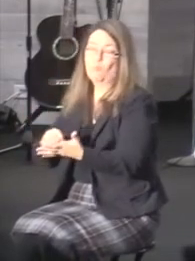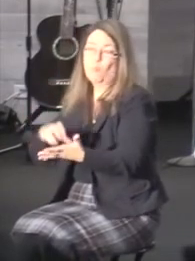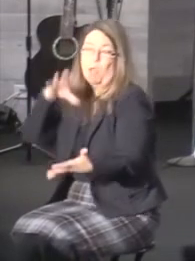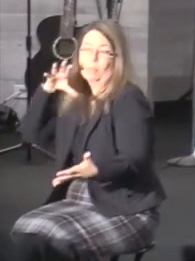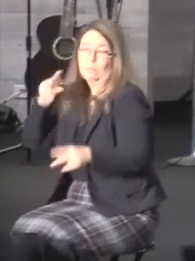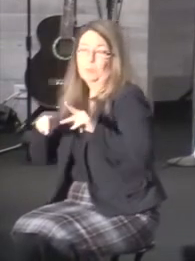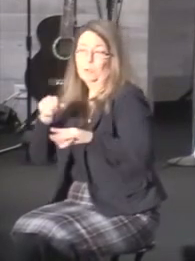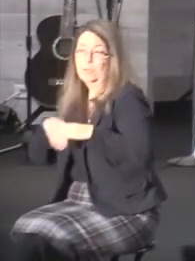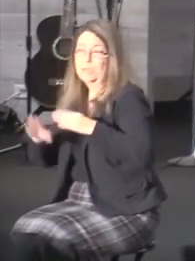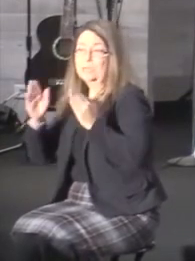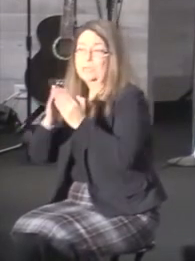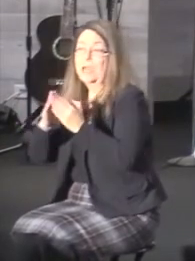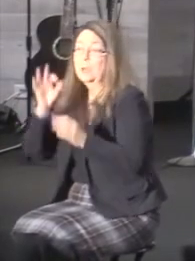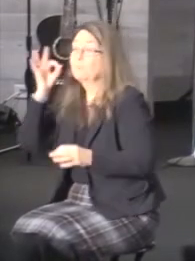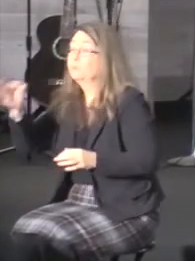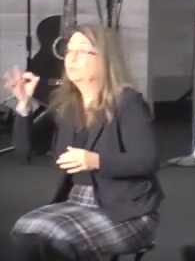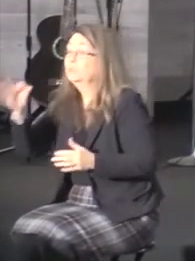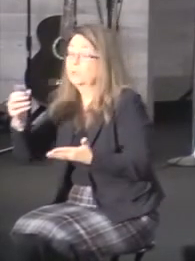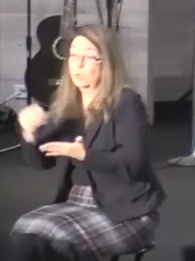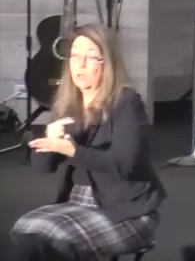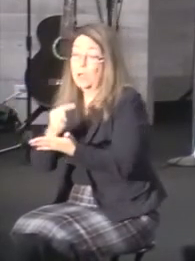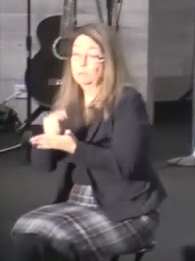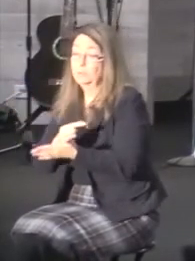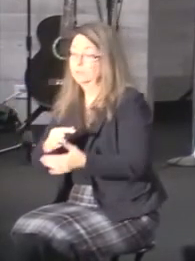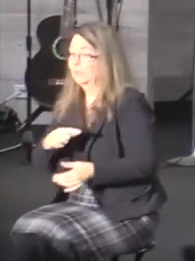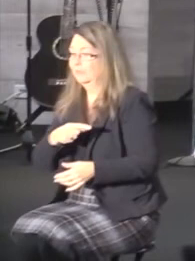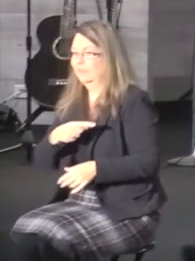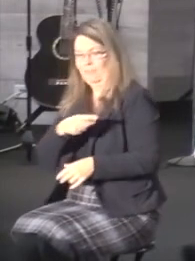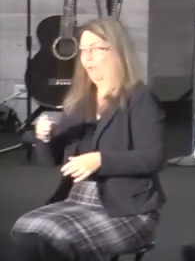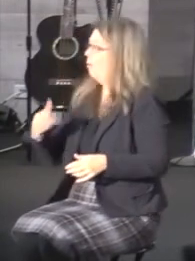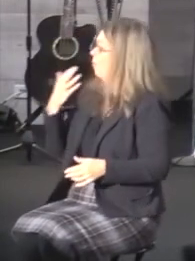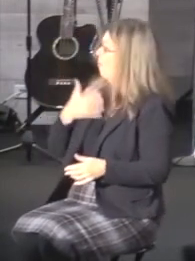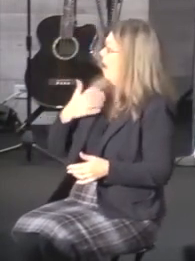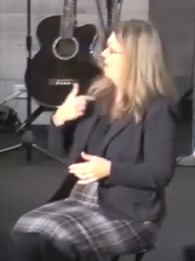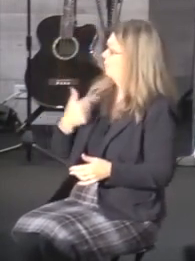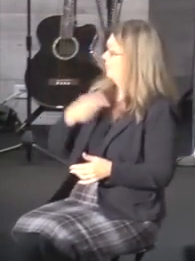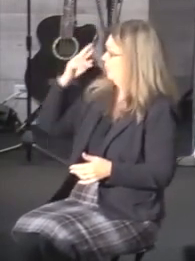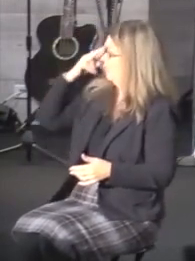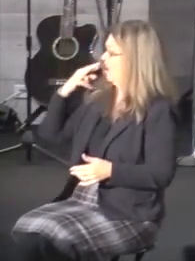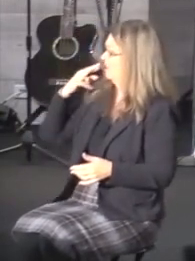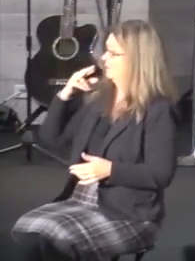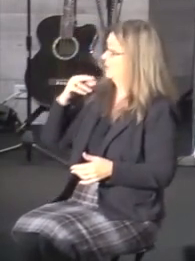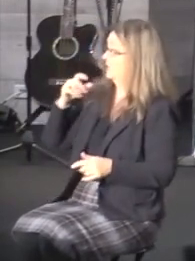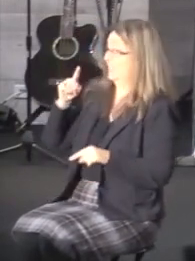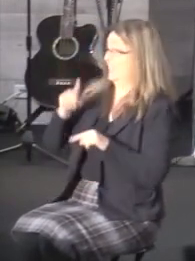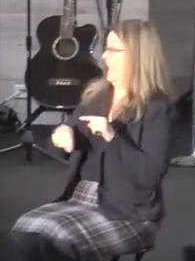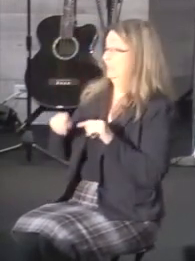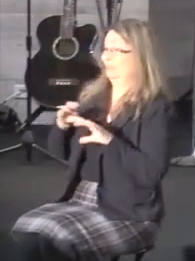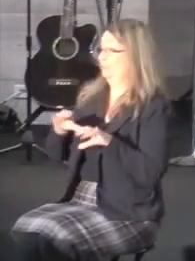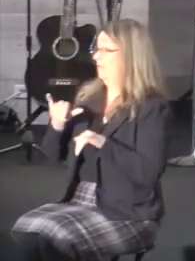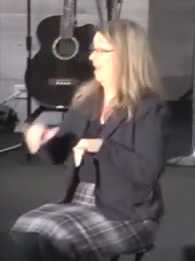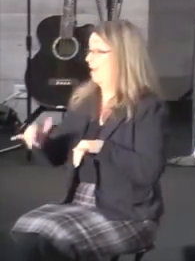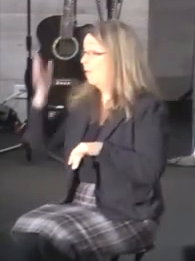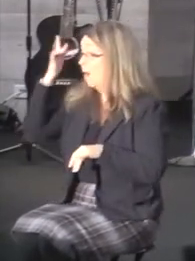and he begins to preach the gospel, and they're saying, wow, what Paul was teaching us is something that we as Romans aren't even allowed to follow because